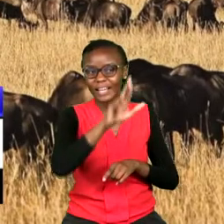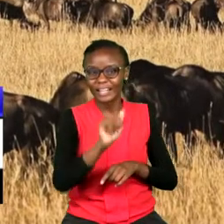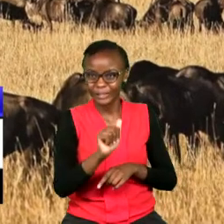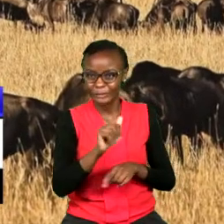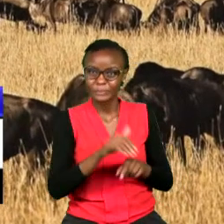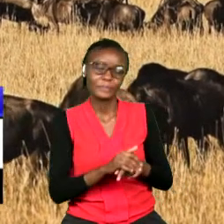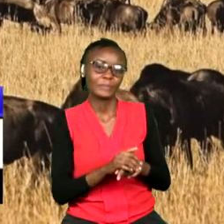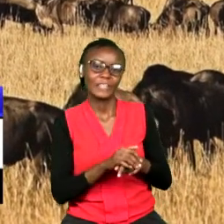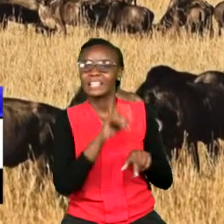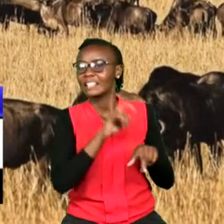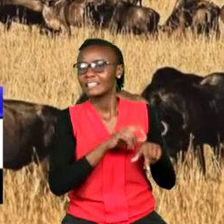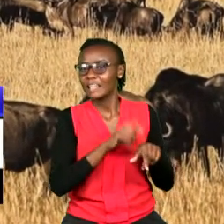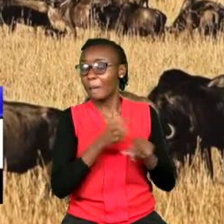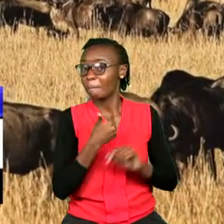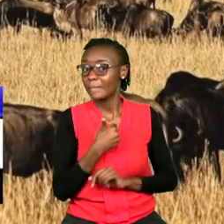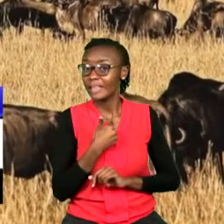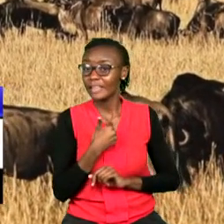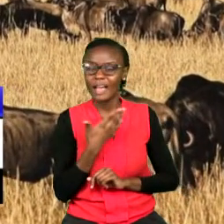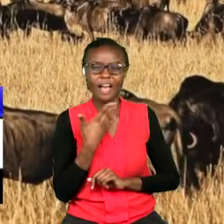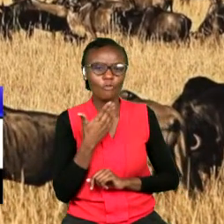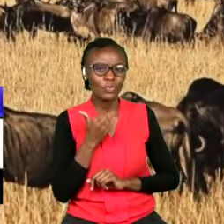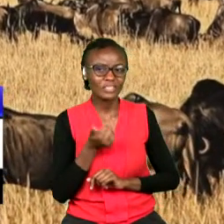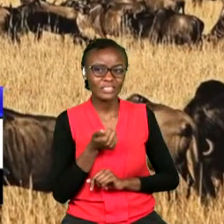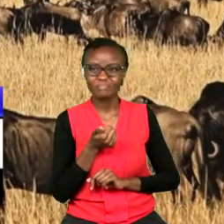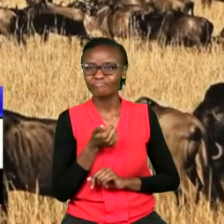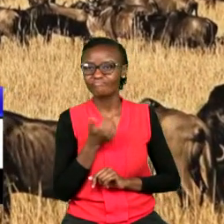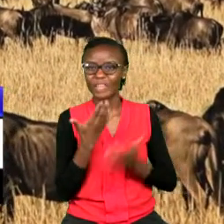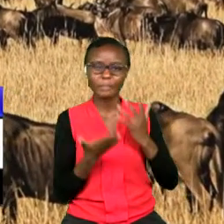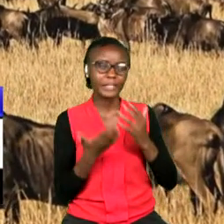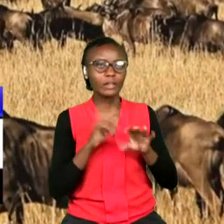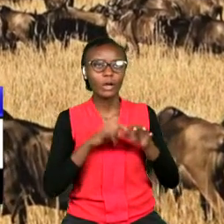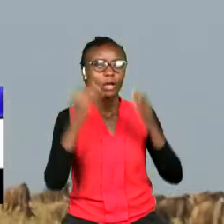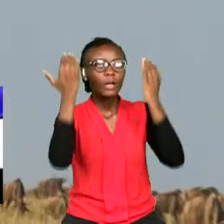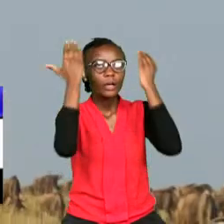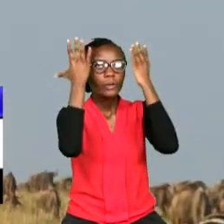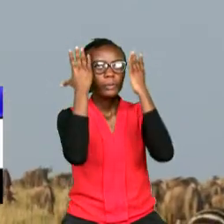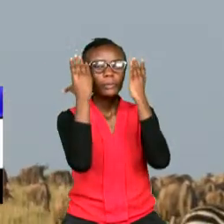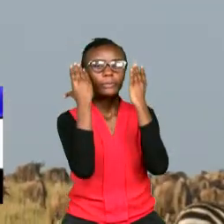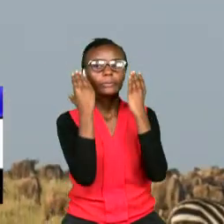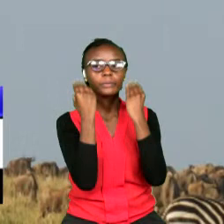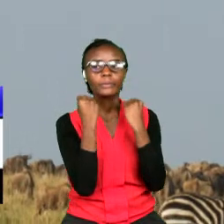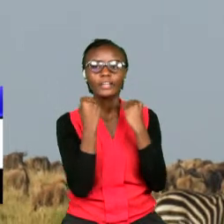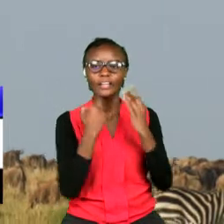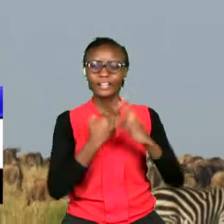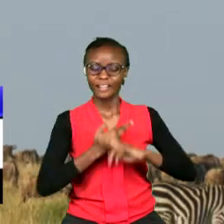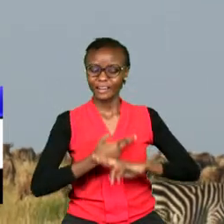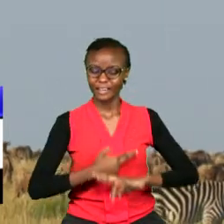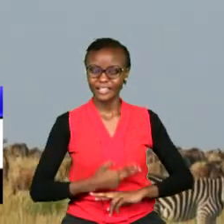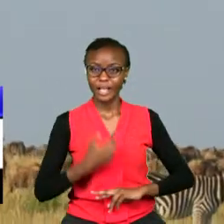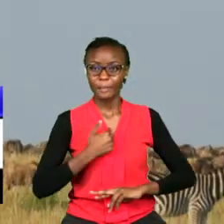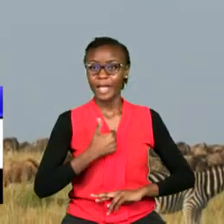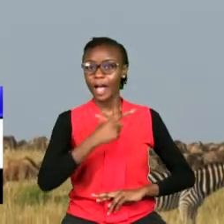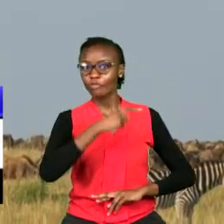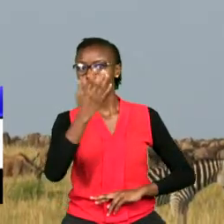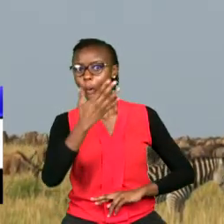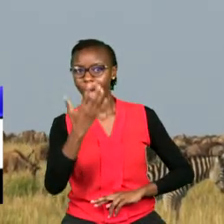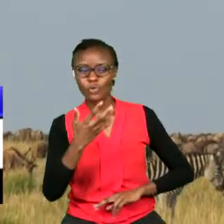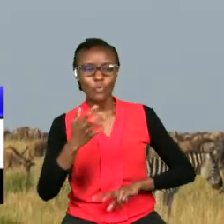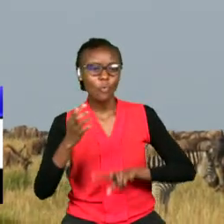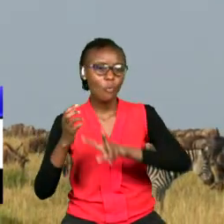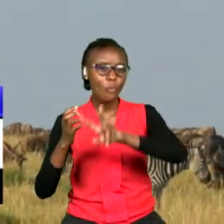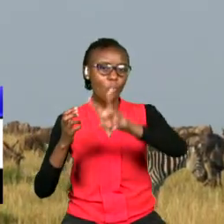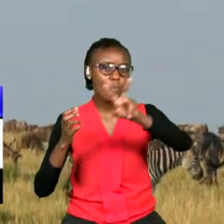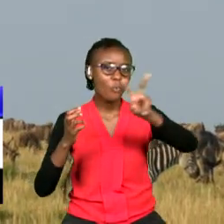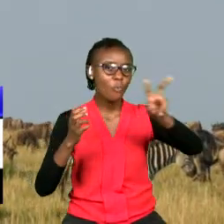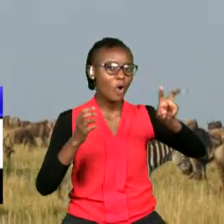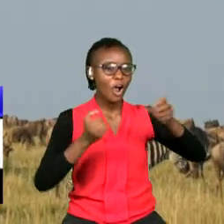I want to unwind, I find chasing